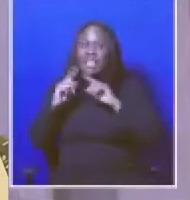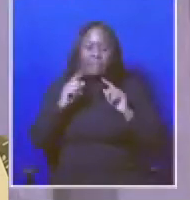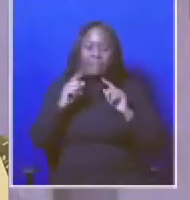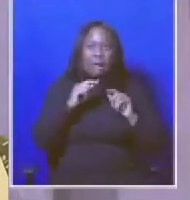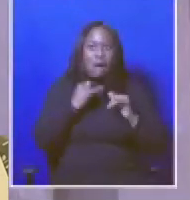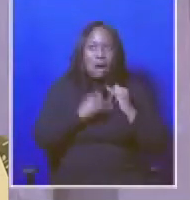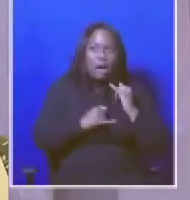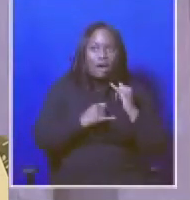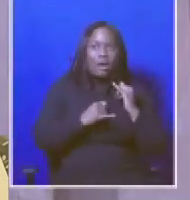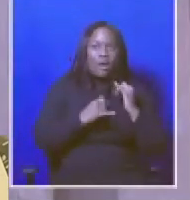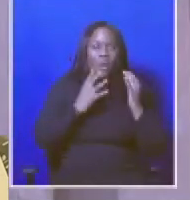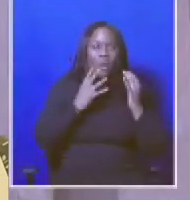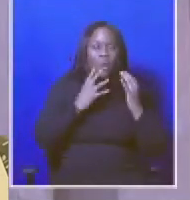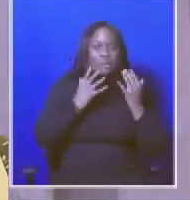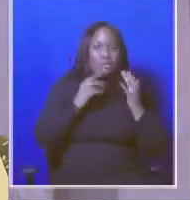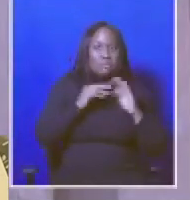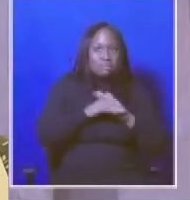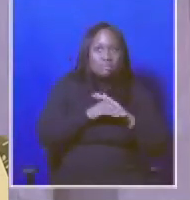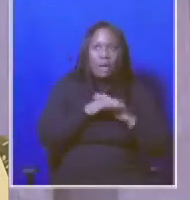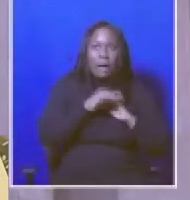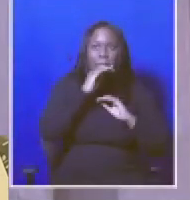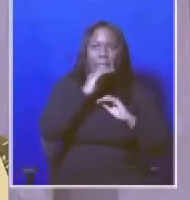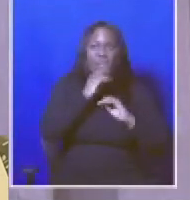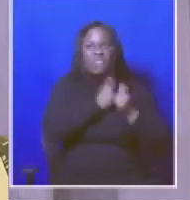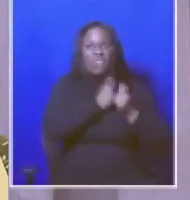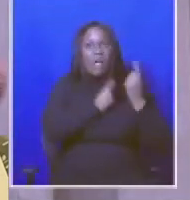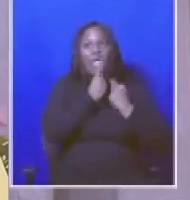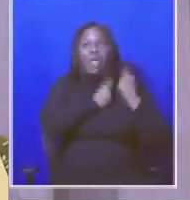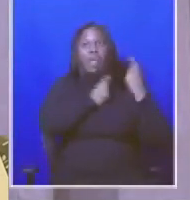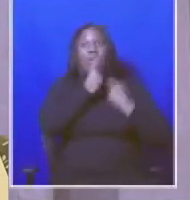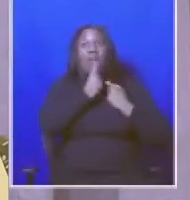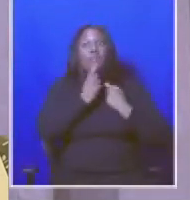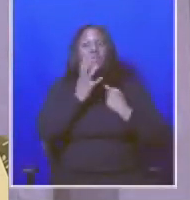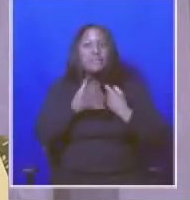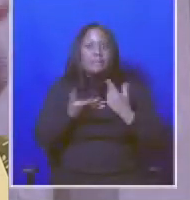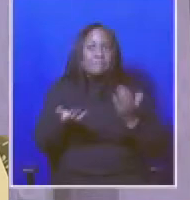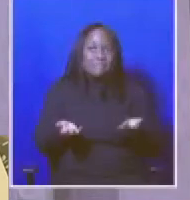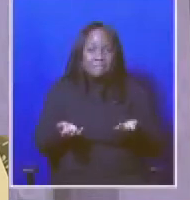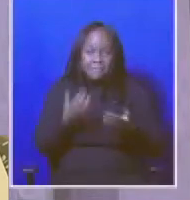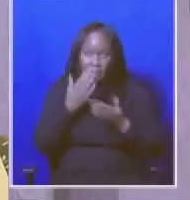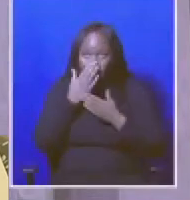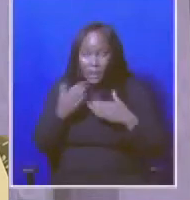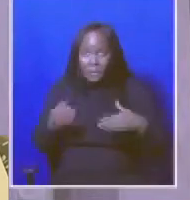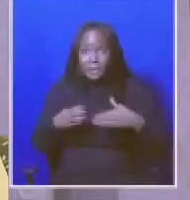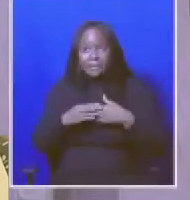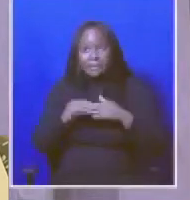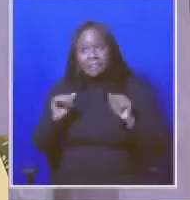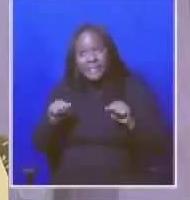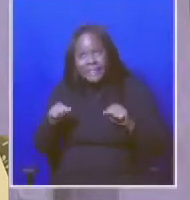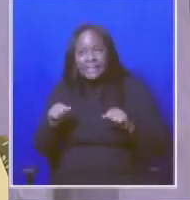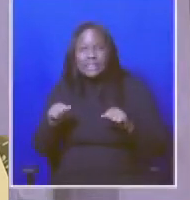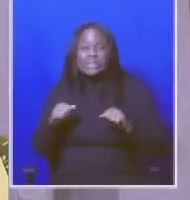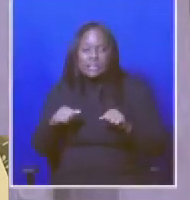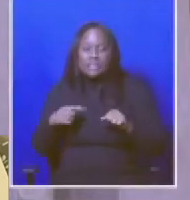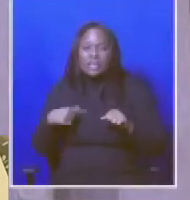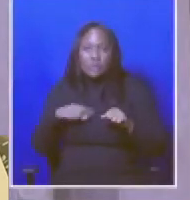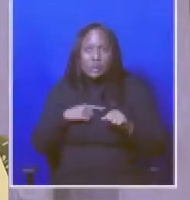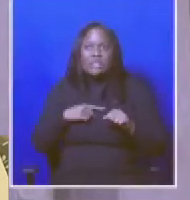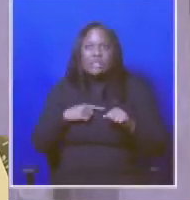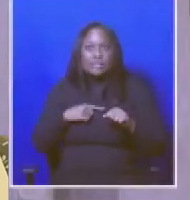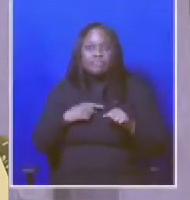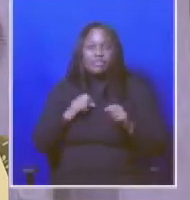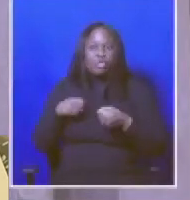101 questions will come to you. So, Honorable Member, yes, we are going to come with a very